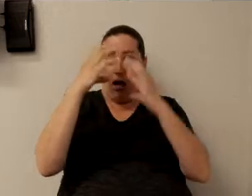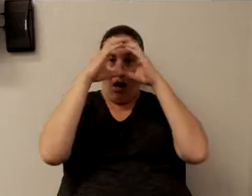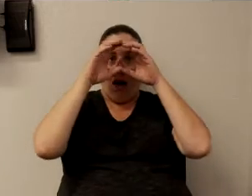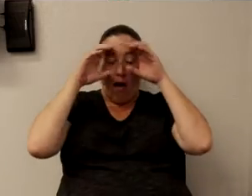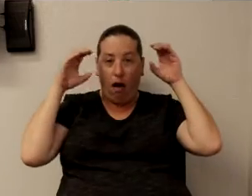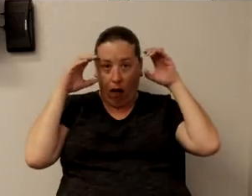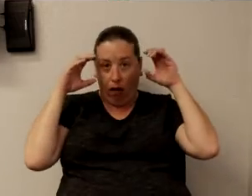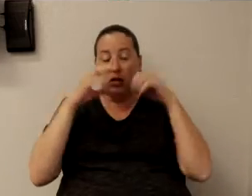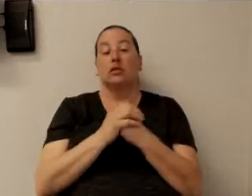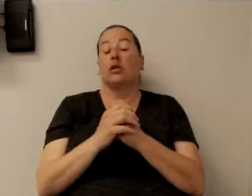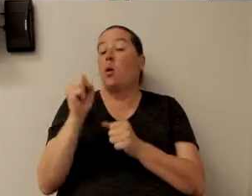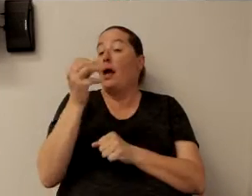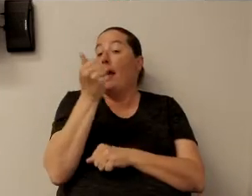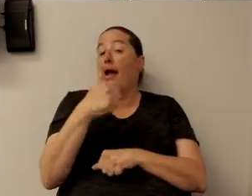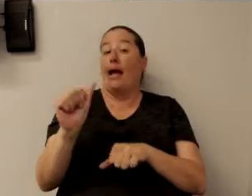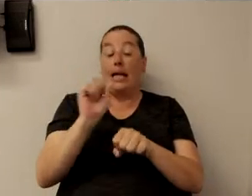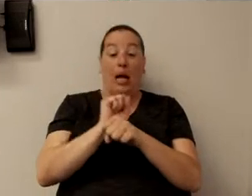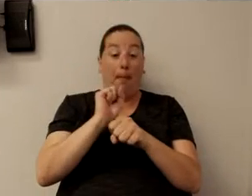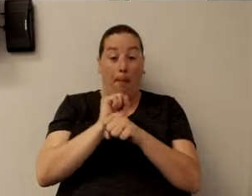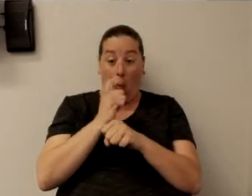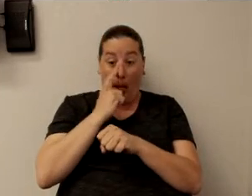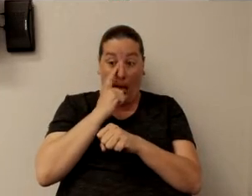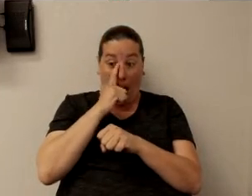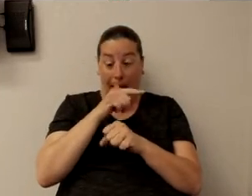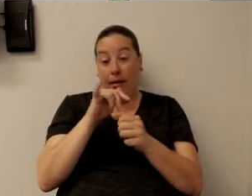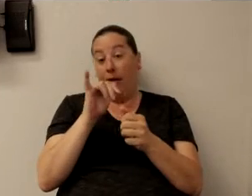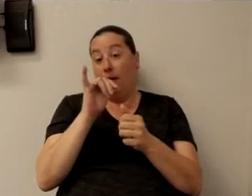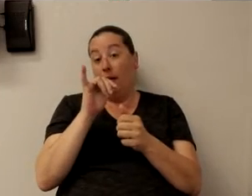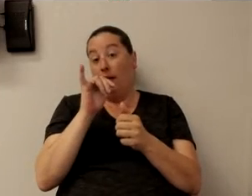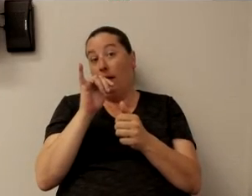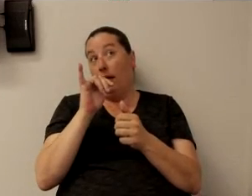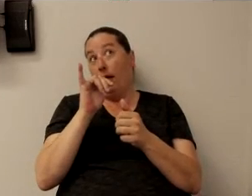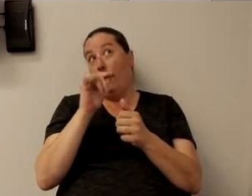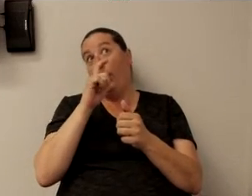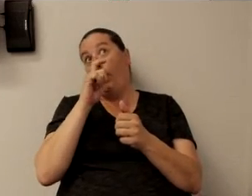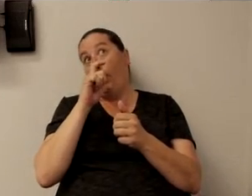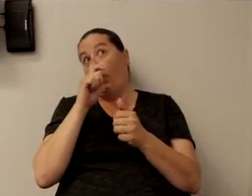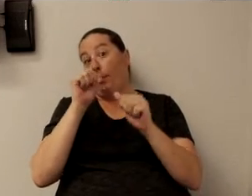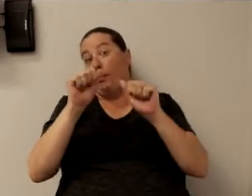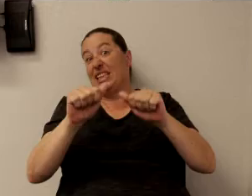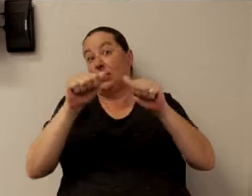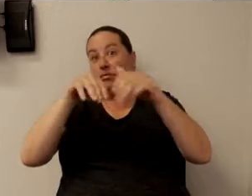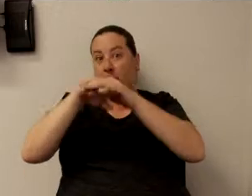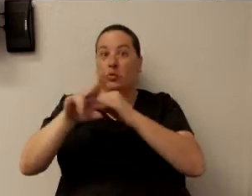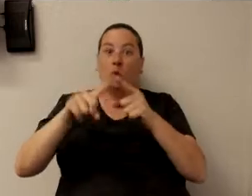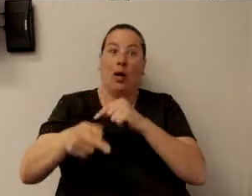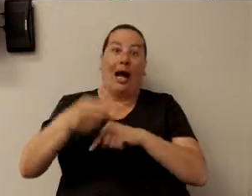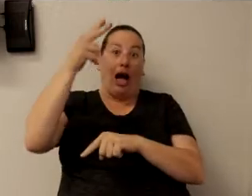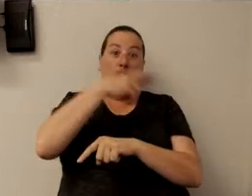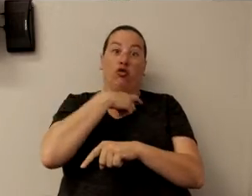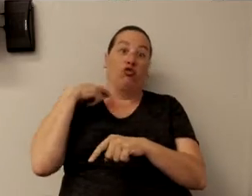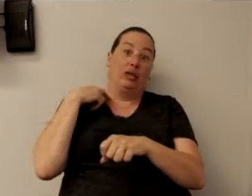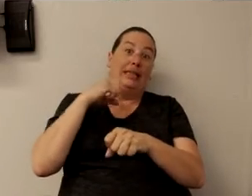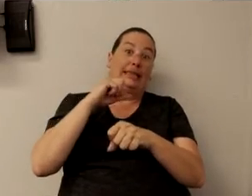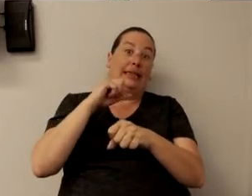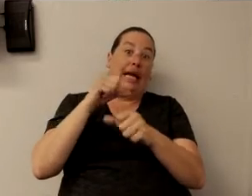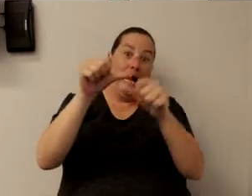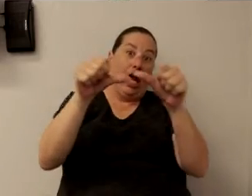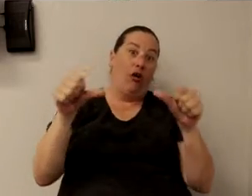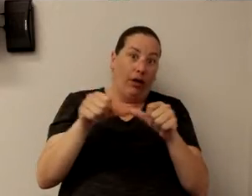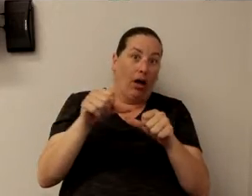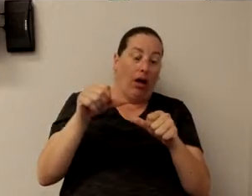any employee that is potentially going into a higher risk area, certainly all the employees on 2